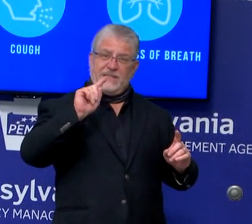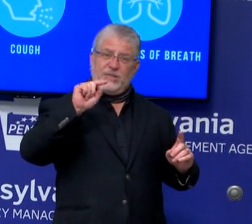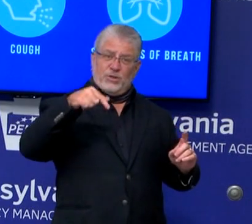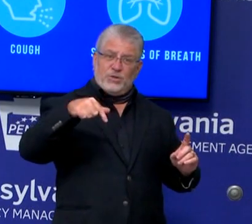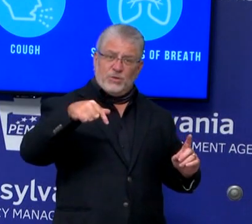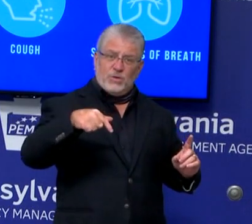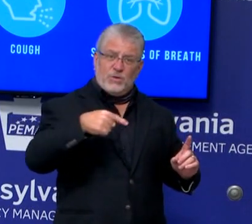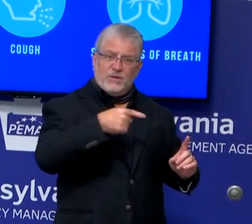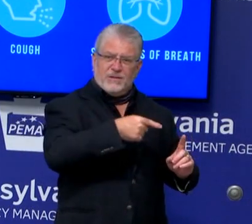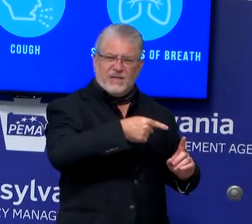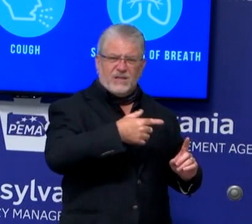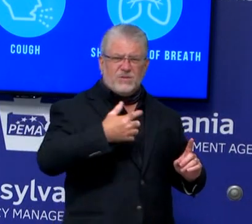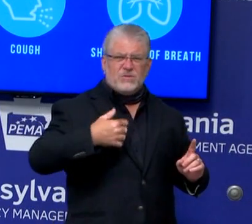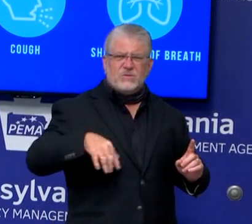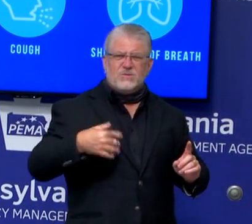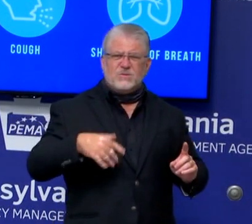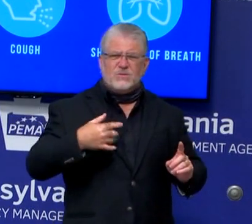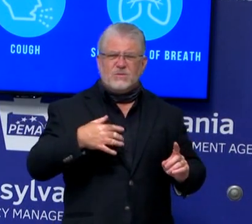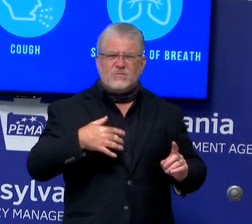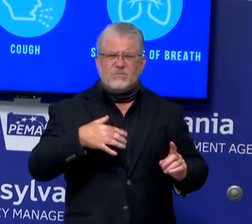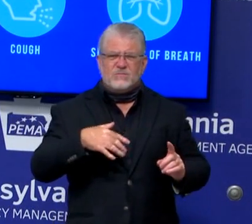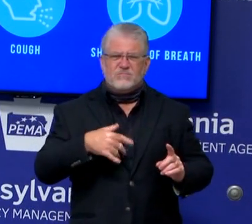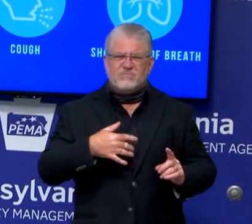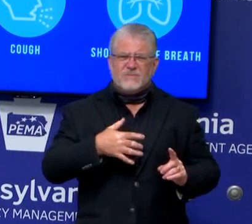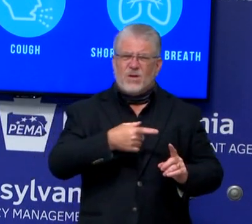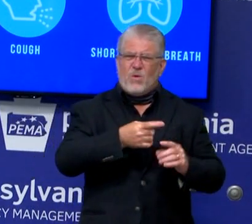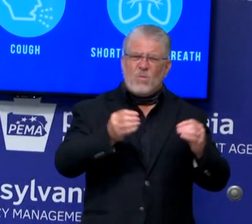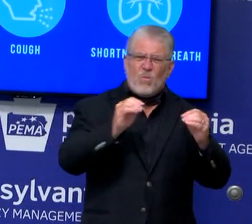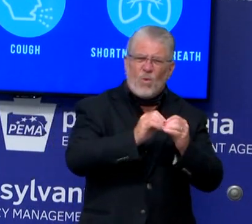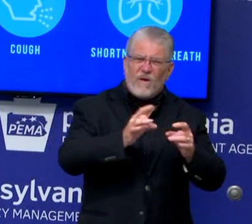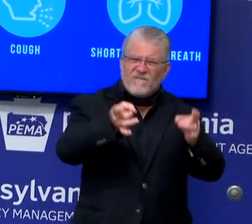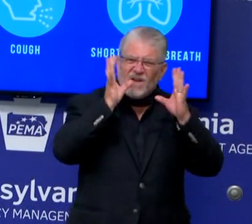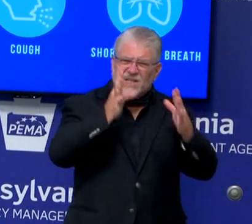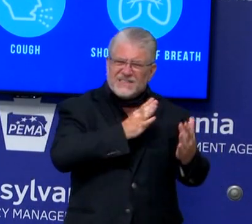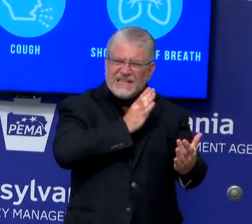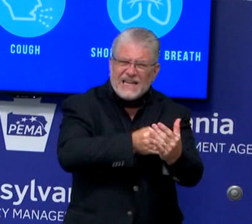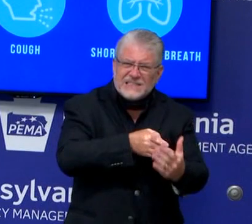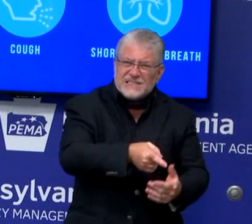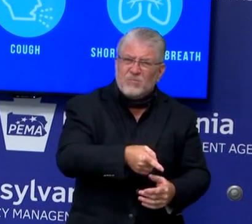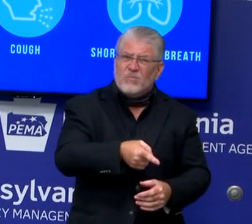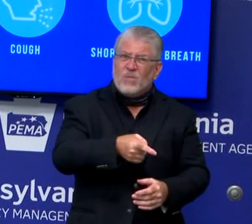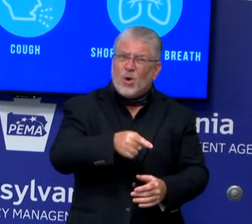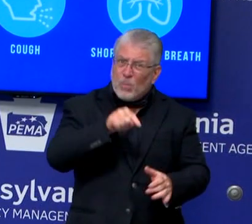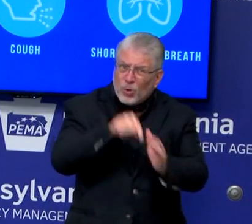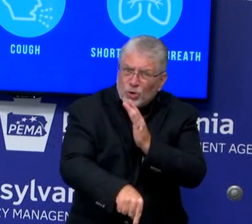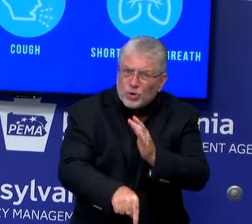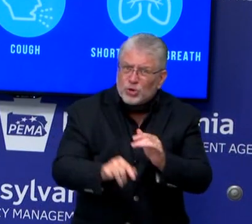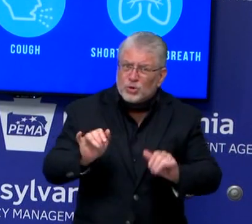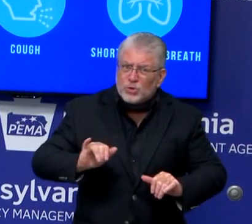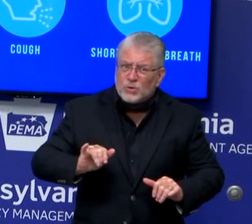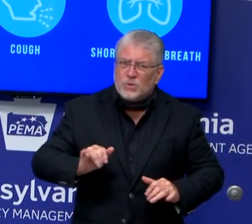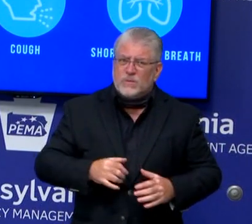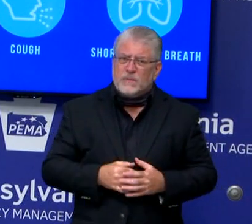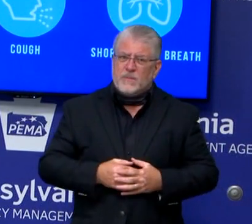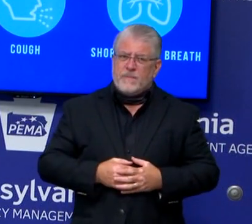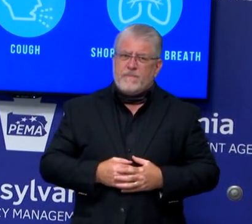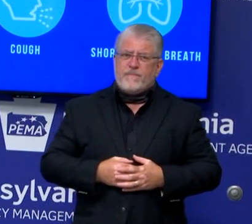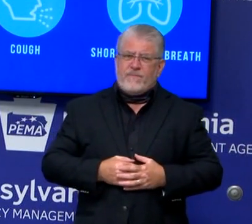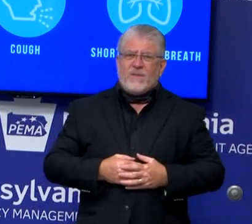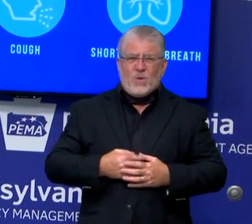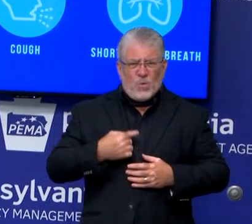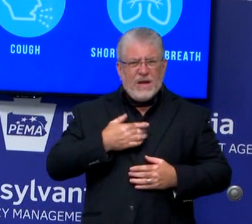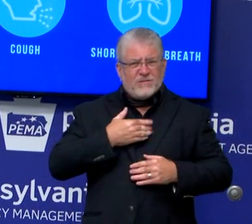have not made progress unless we have all made progress. It is in this space that these acts of intolerance